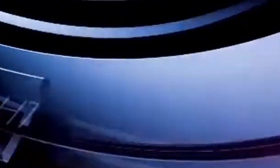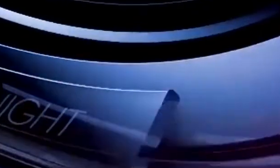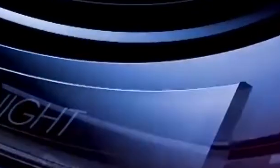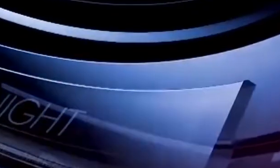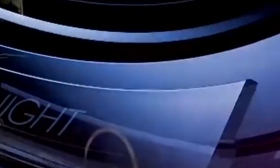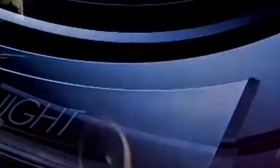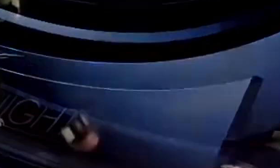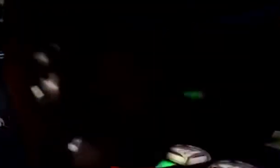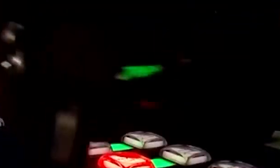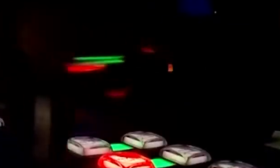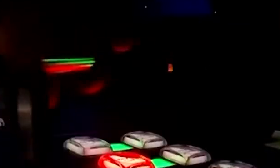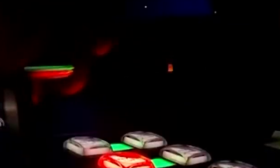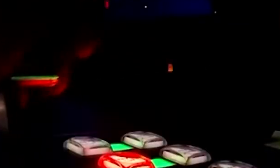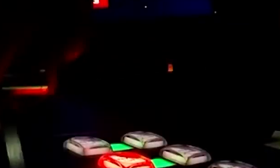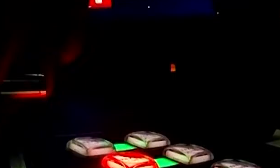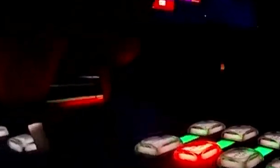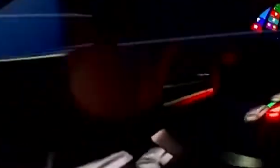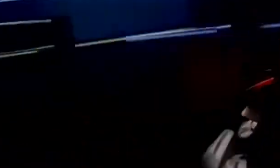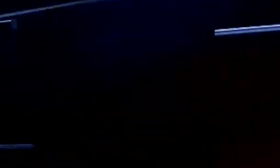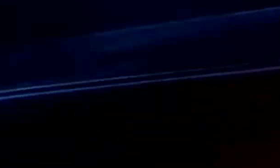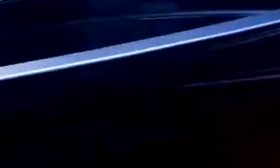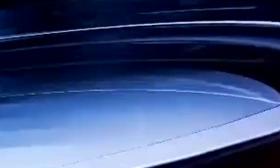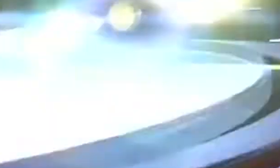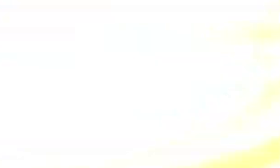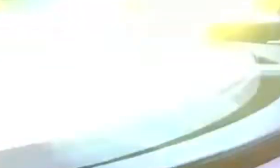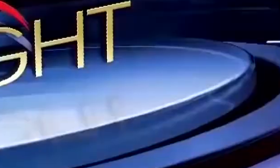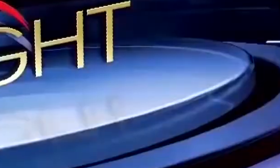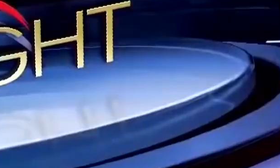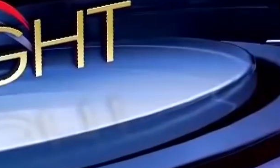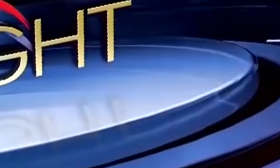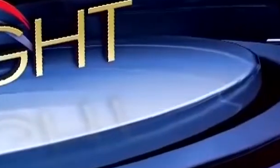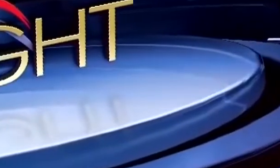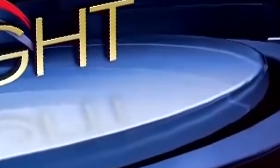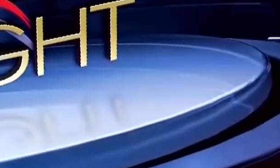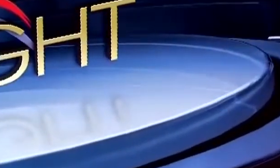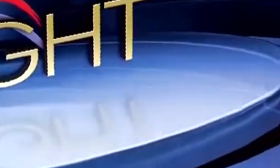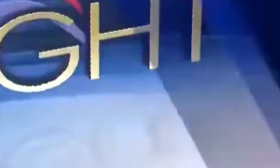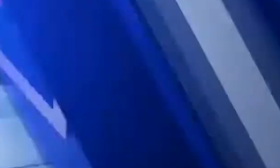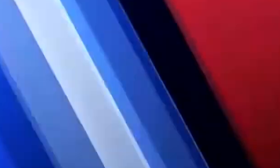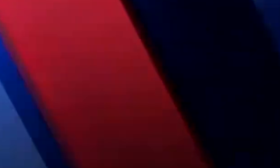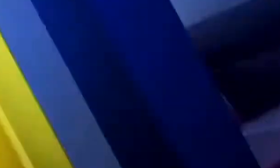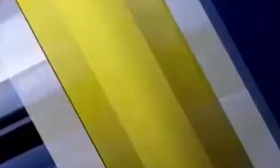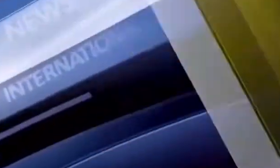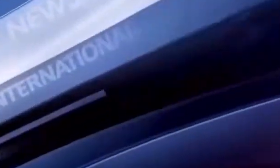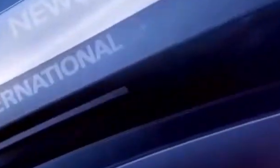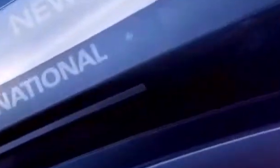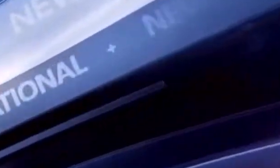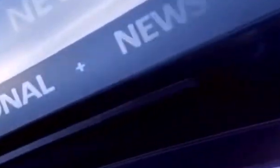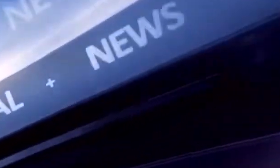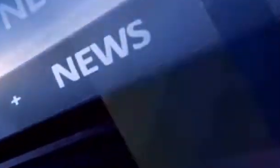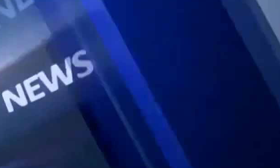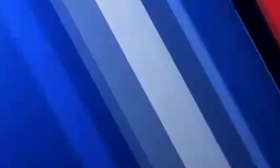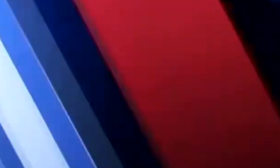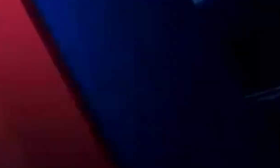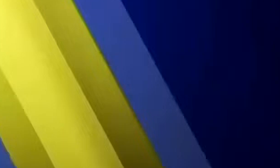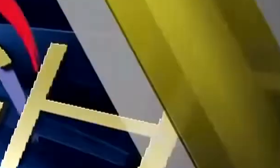Broadcasting from our studios in the Pine St. Michael, this is CBC News Night, starting now.